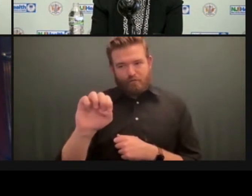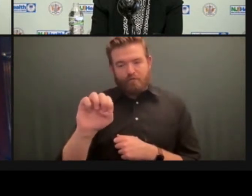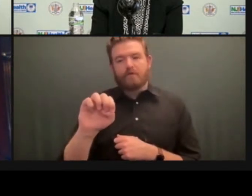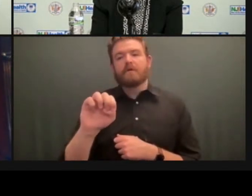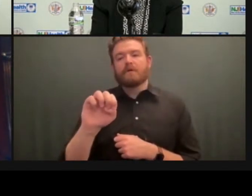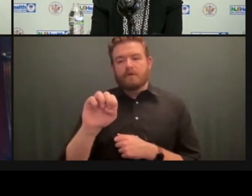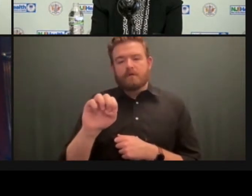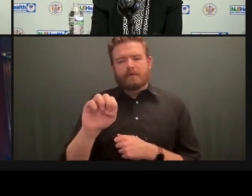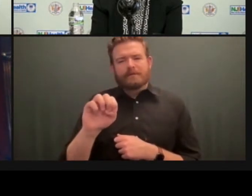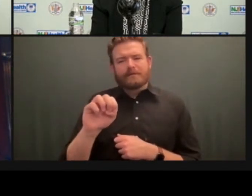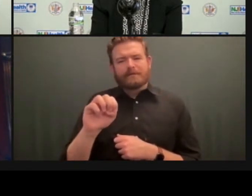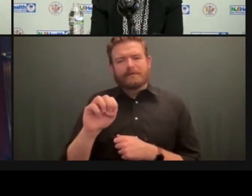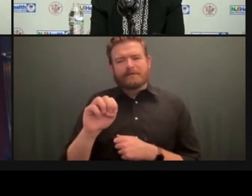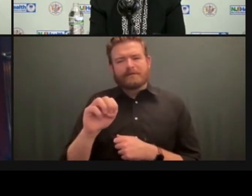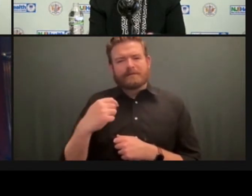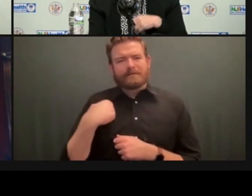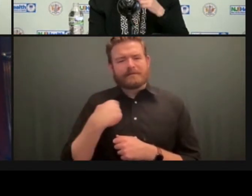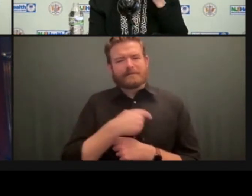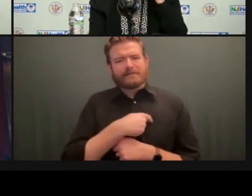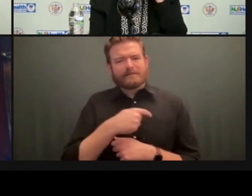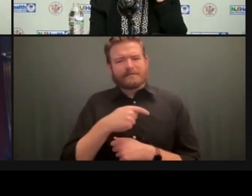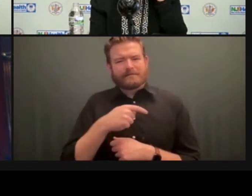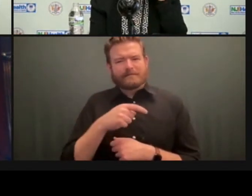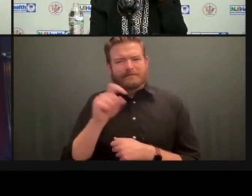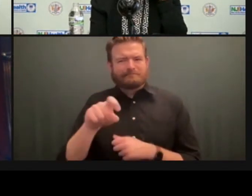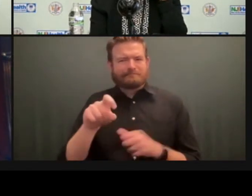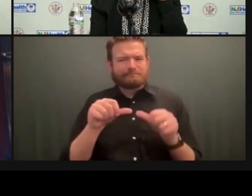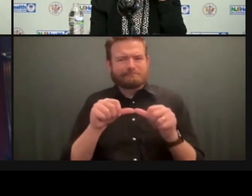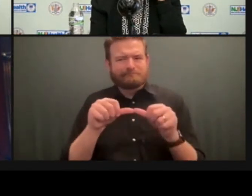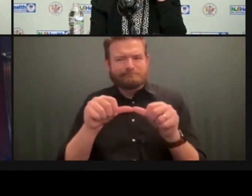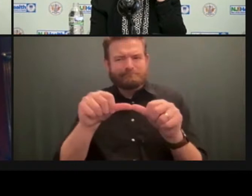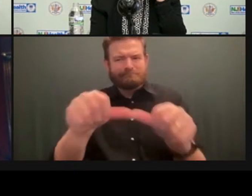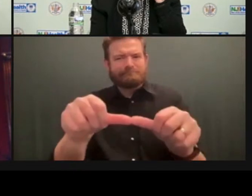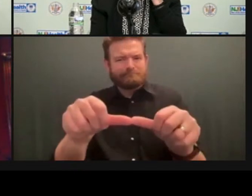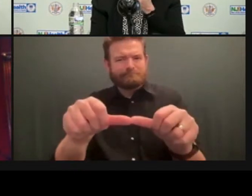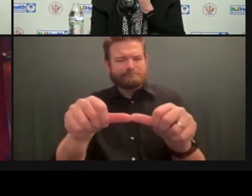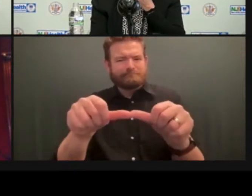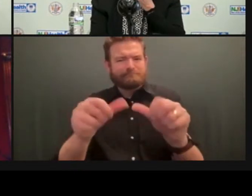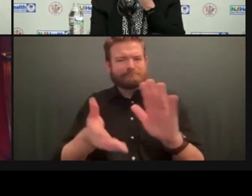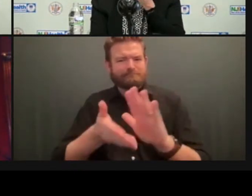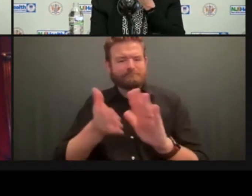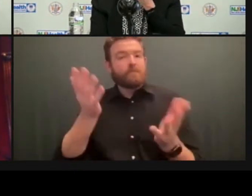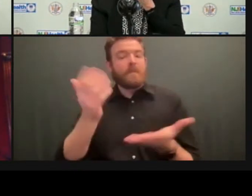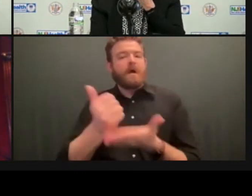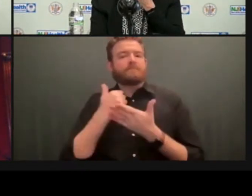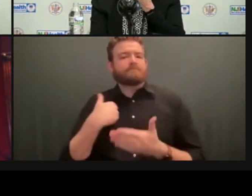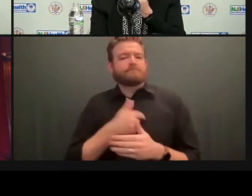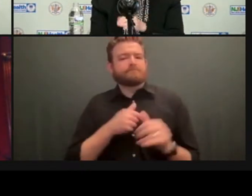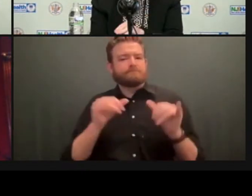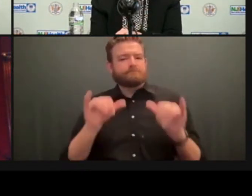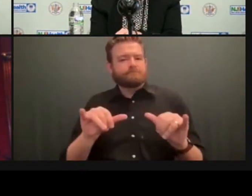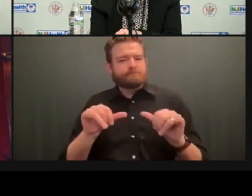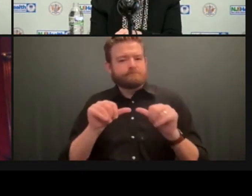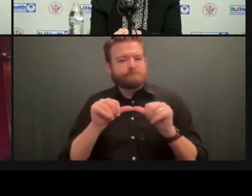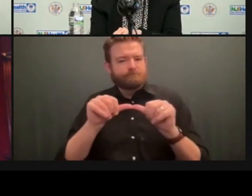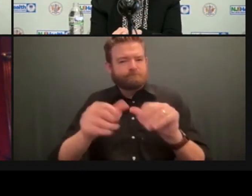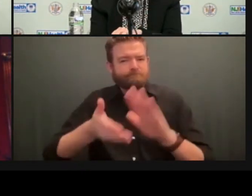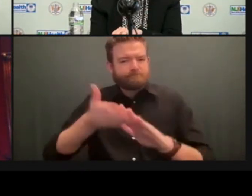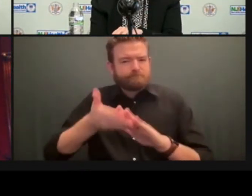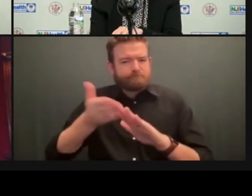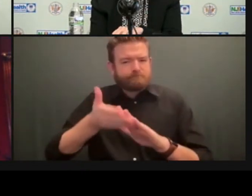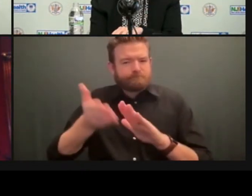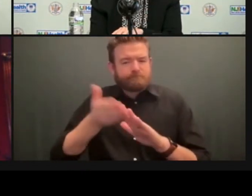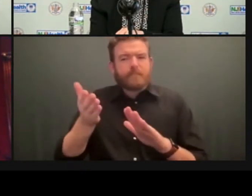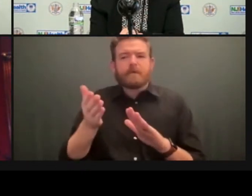to continue to fight the pandemic. I'm grateful for the attentiveness and partnership of Senate President Steve Sweeney,